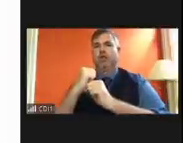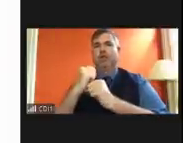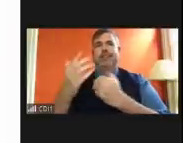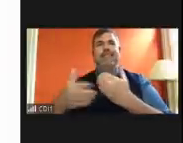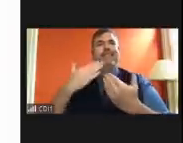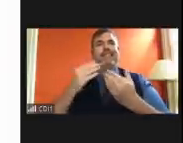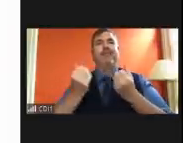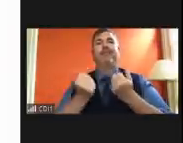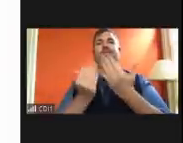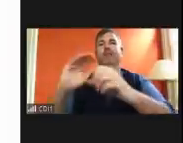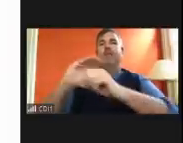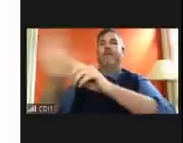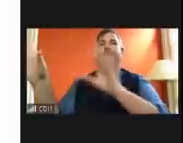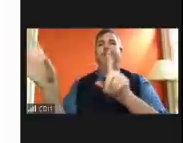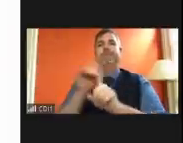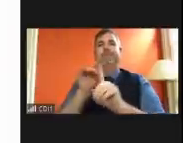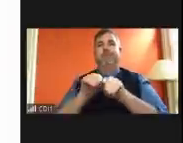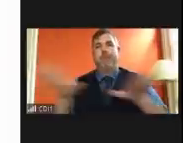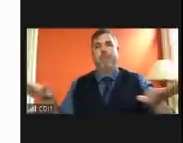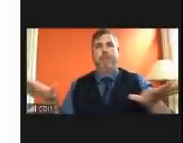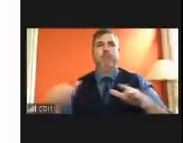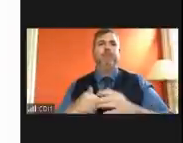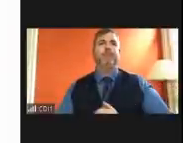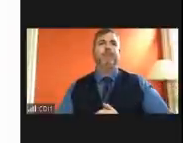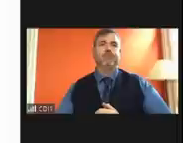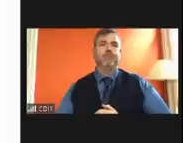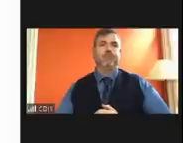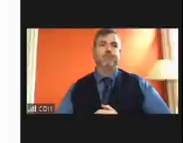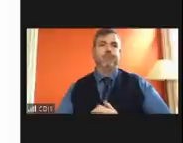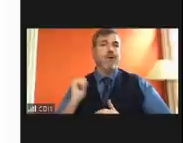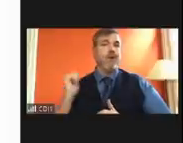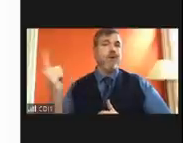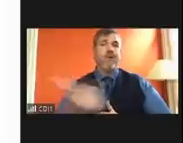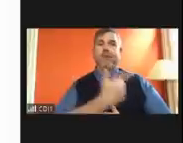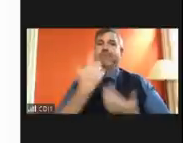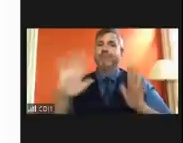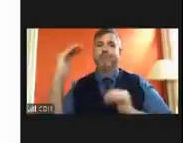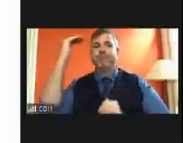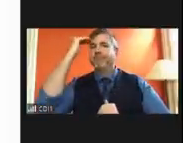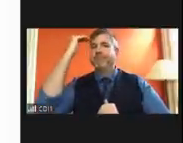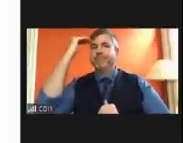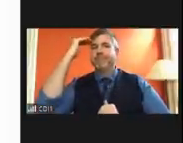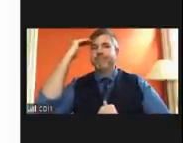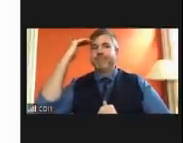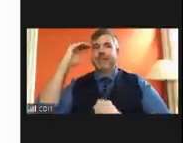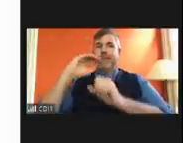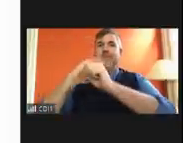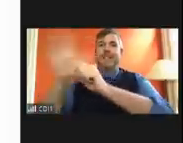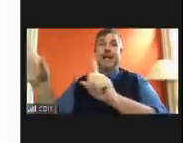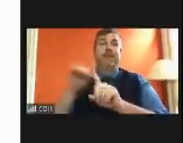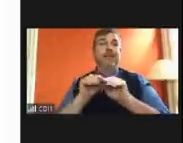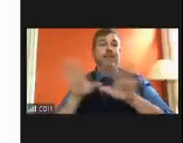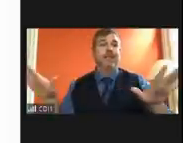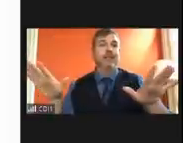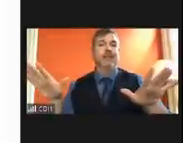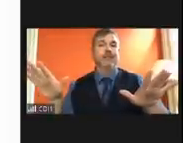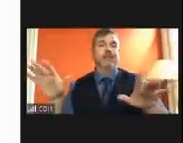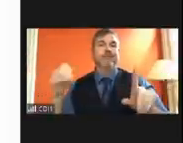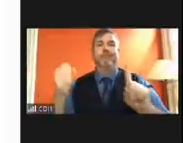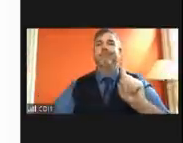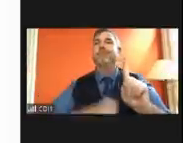And so all of you are aware of the toll the pandemic has taken on the long-term care facilities across the globe. This has